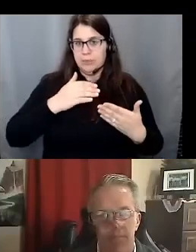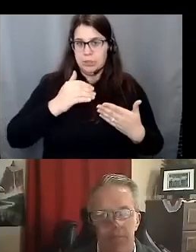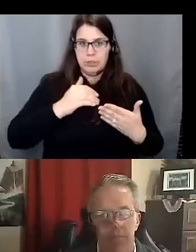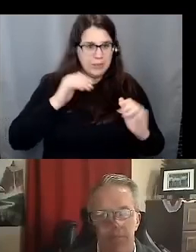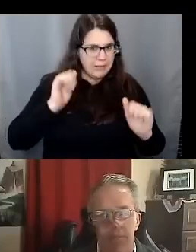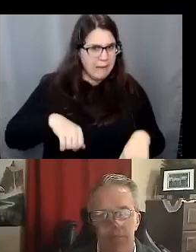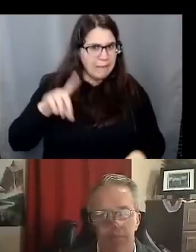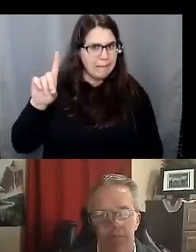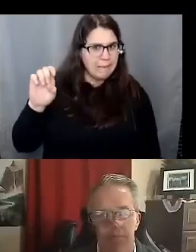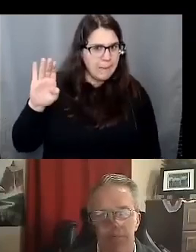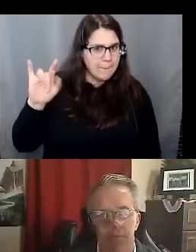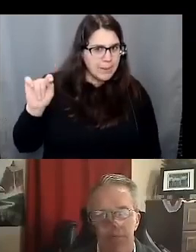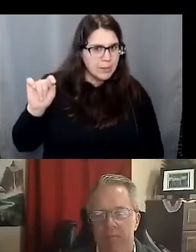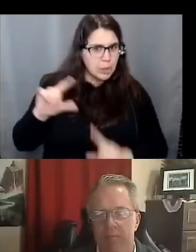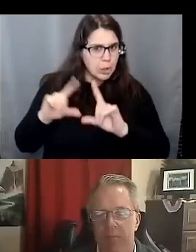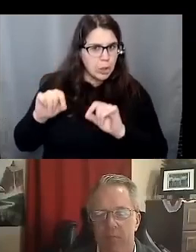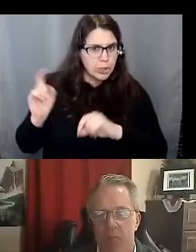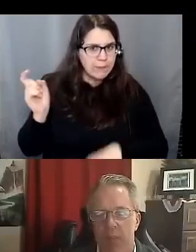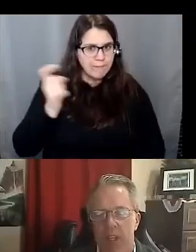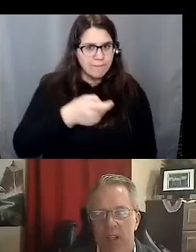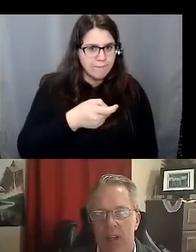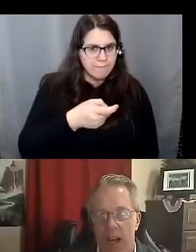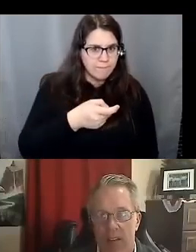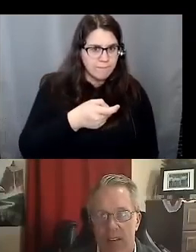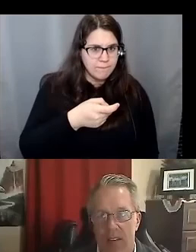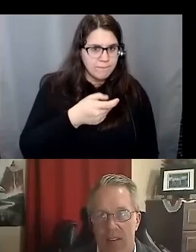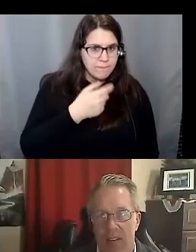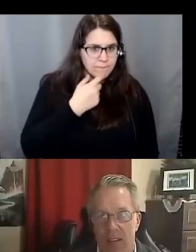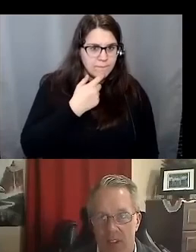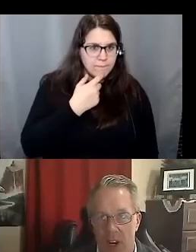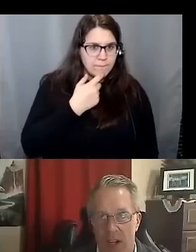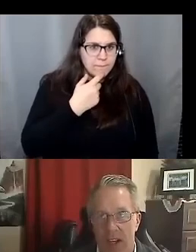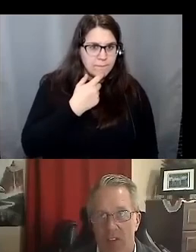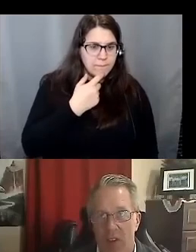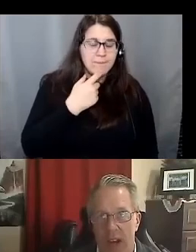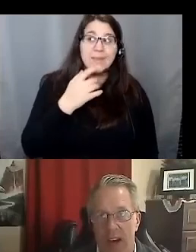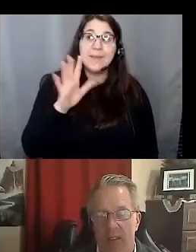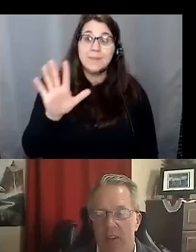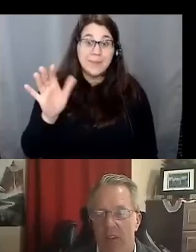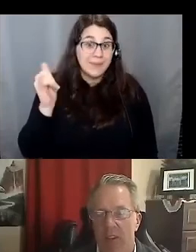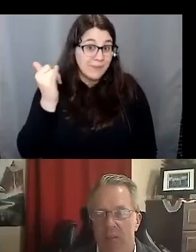card contribution as a gift? Can you use it? As long as you